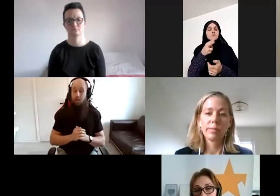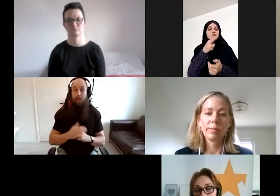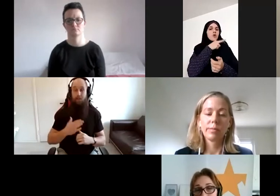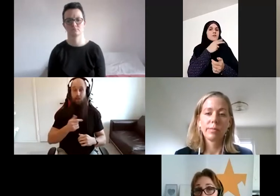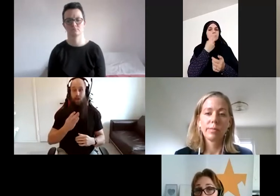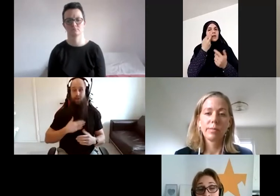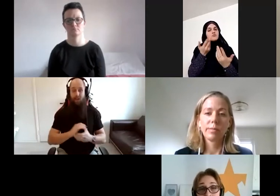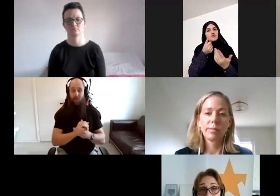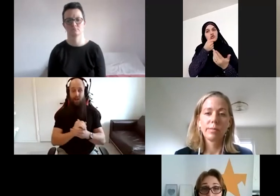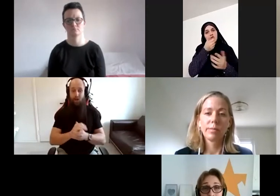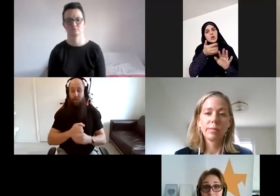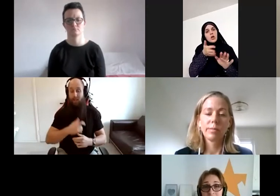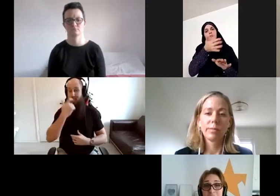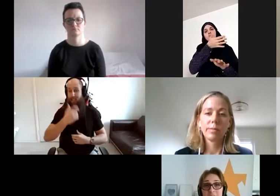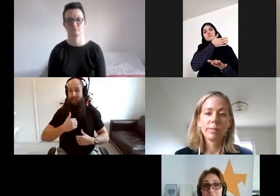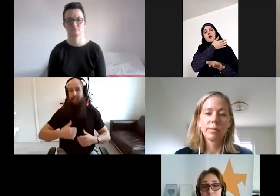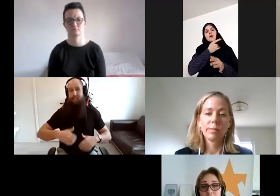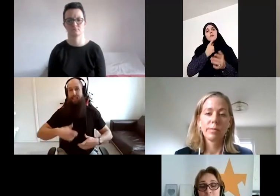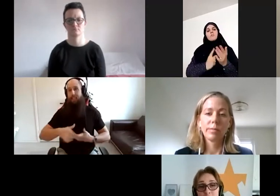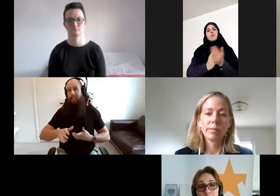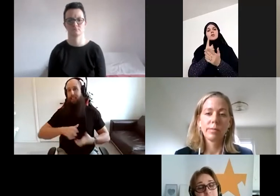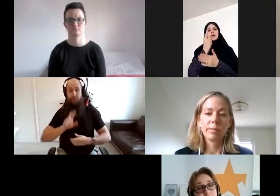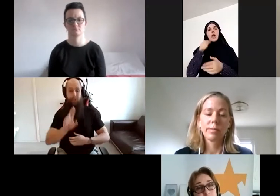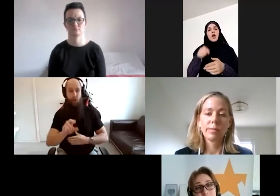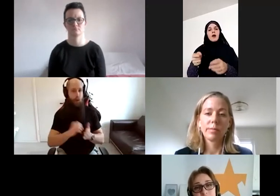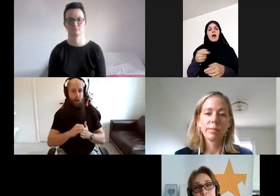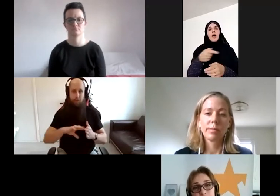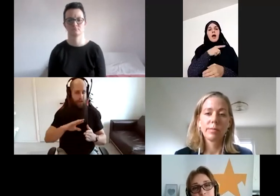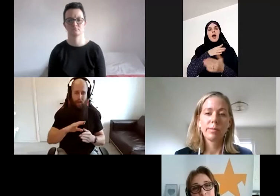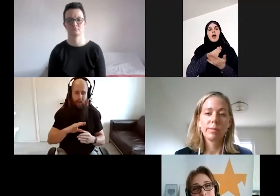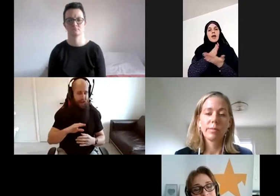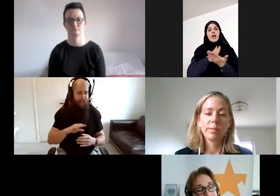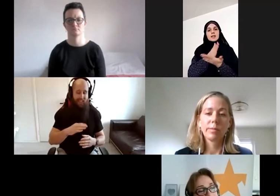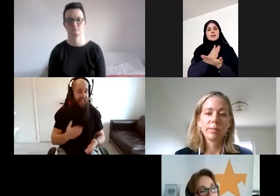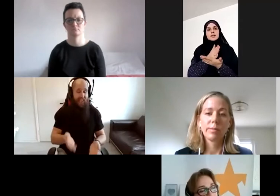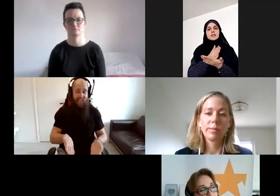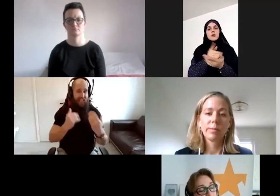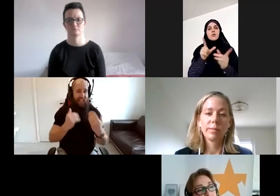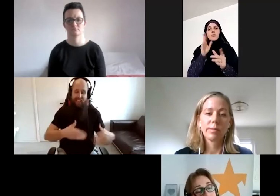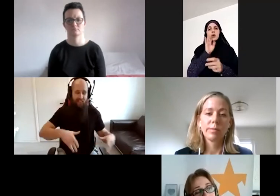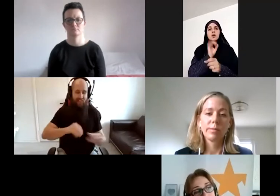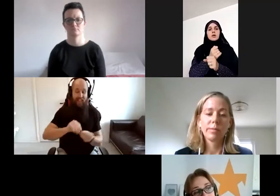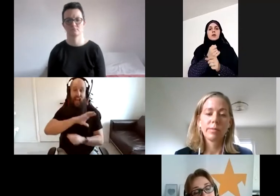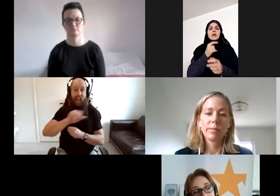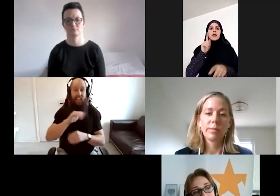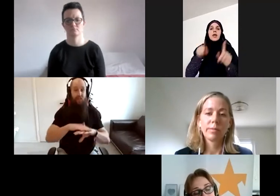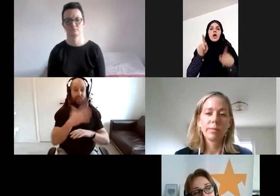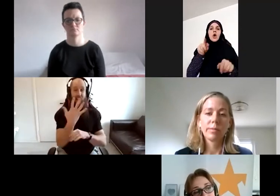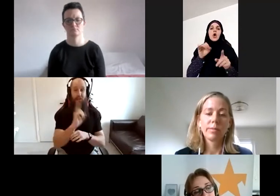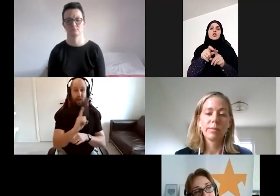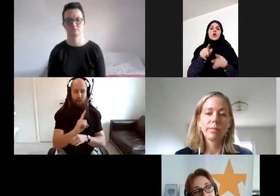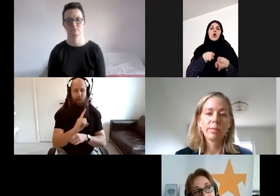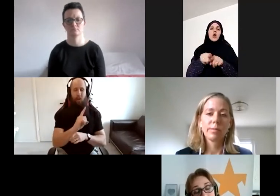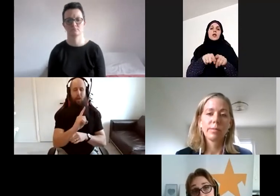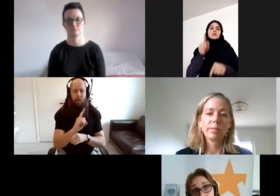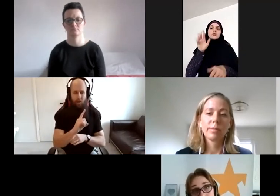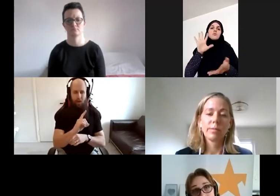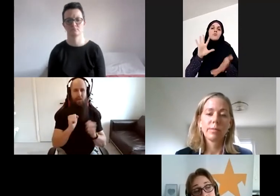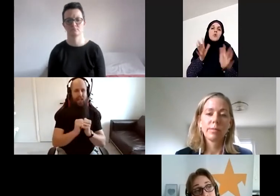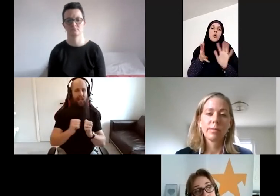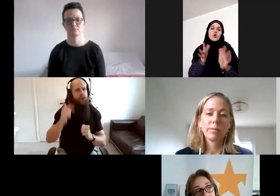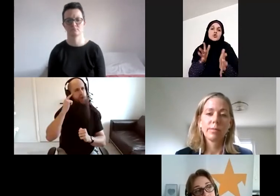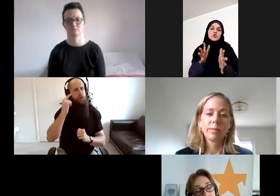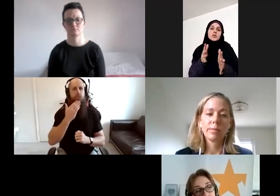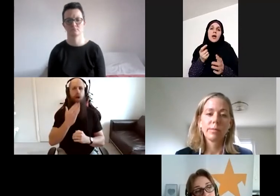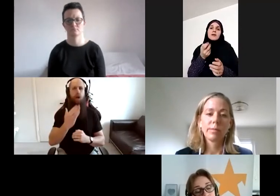is really true. It's not easy to sublimate everything in 5 minutes, definitely. But I believe that it's good to say a few